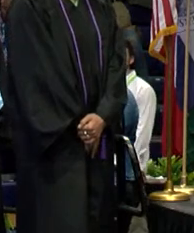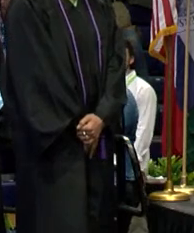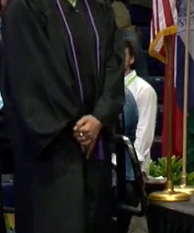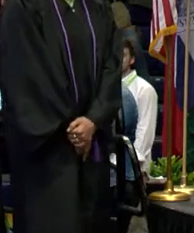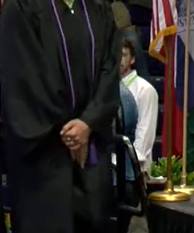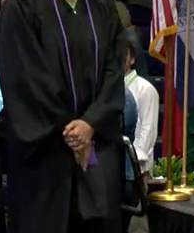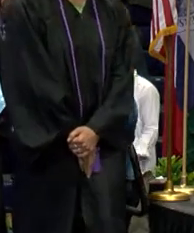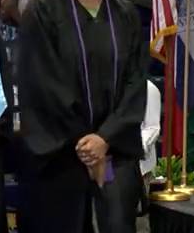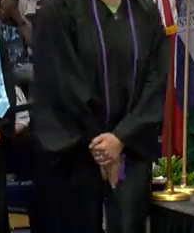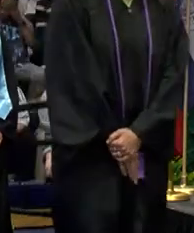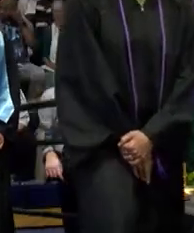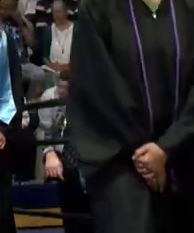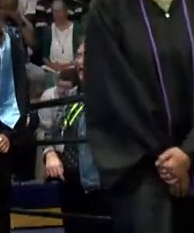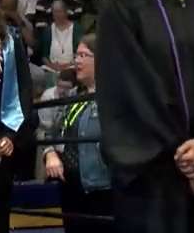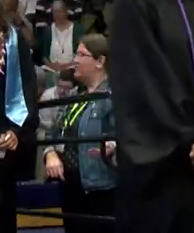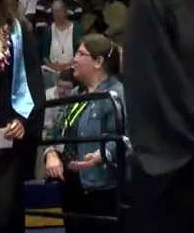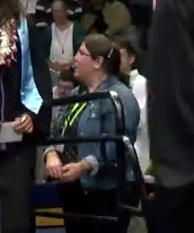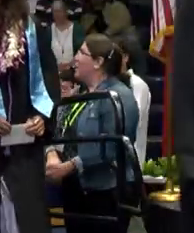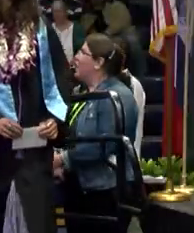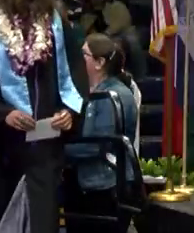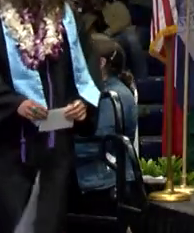Kendall Jacoby.